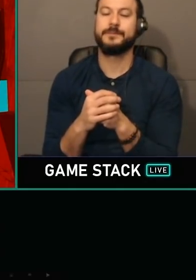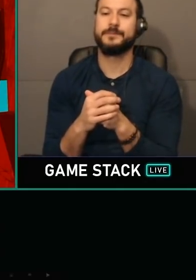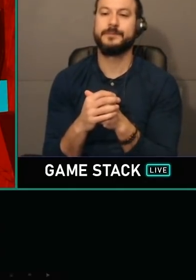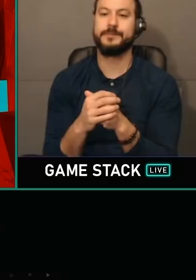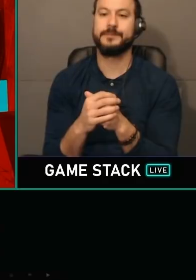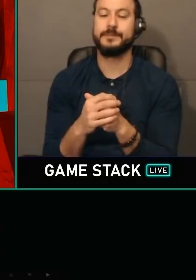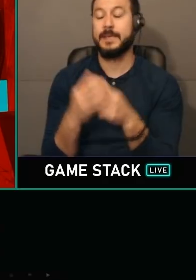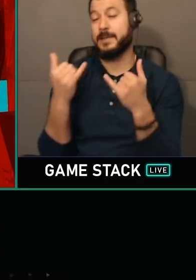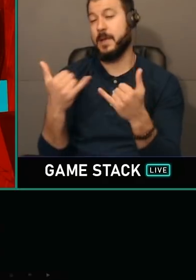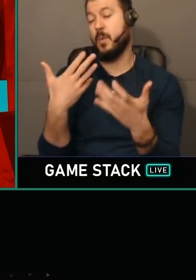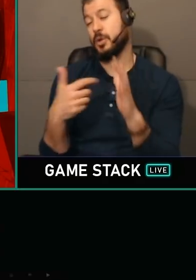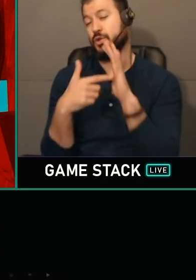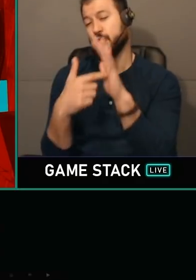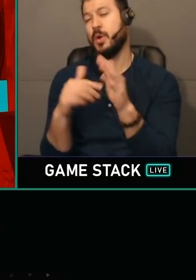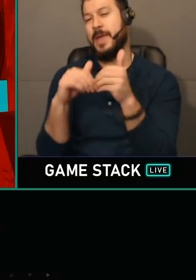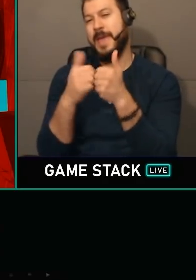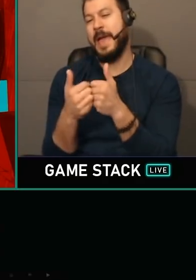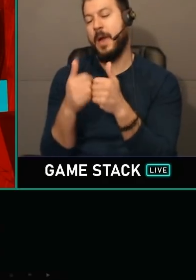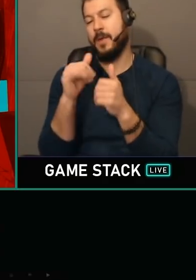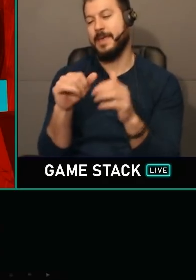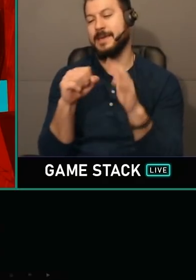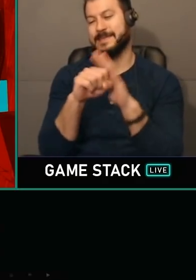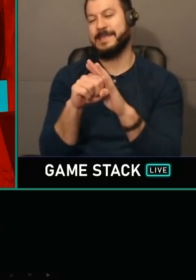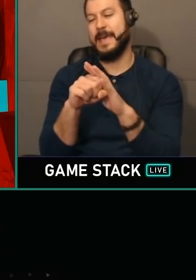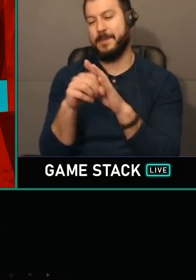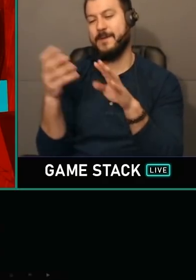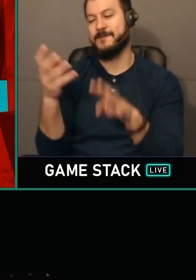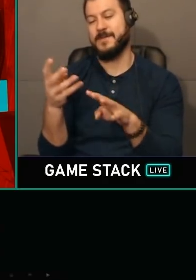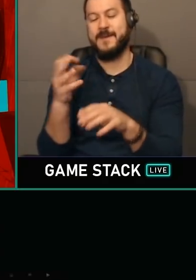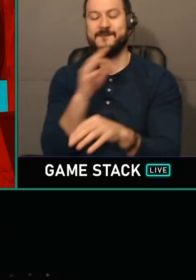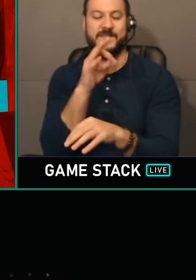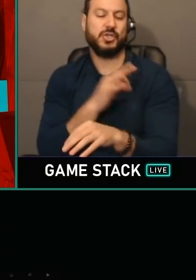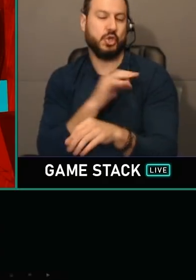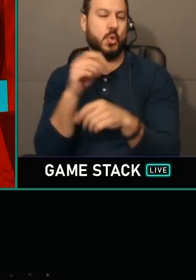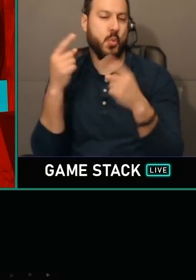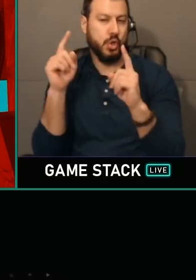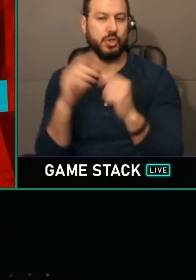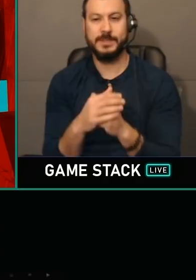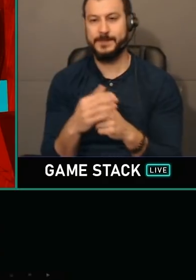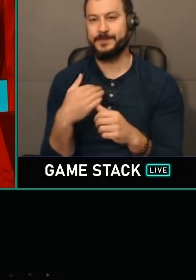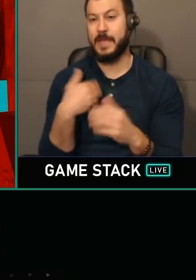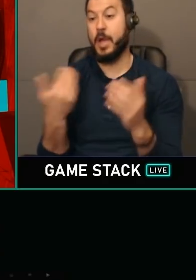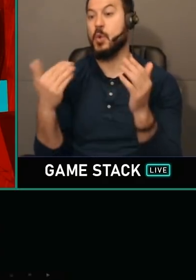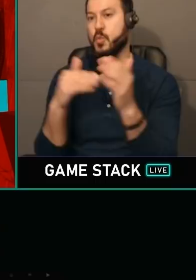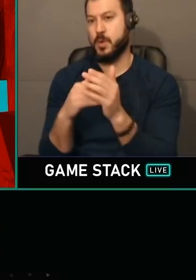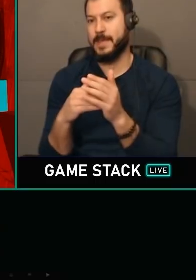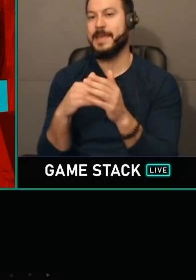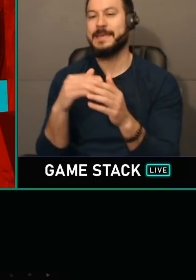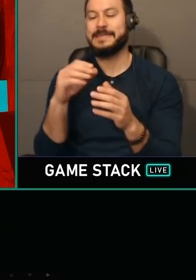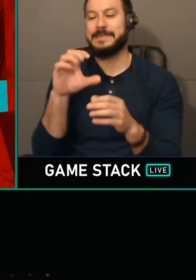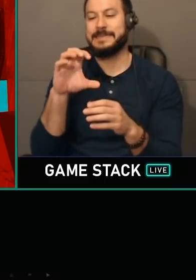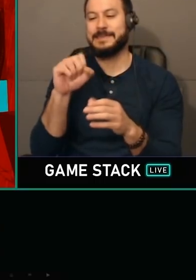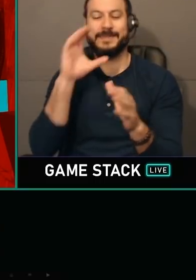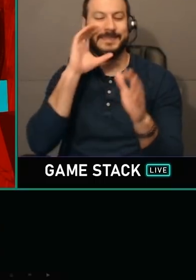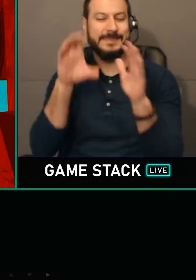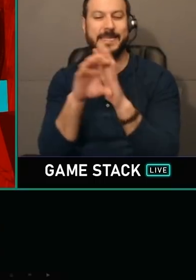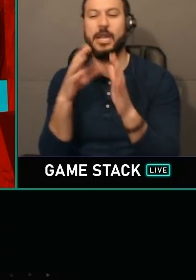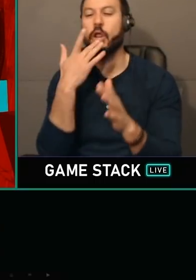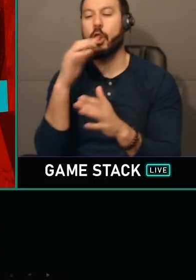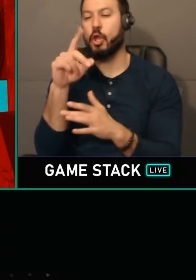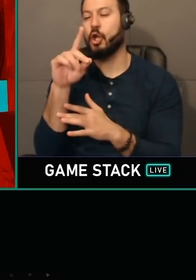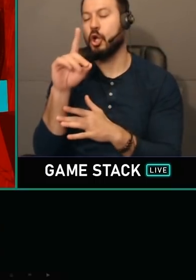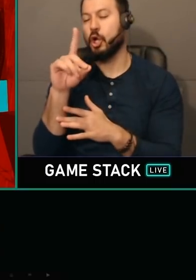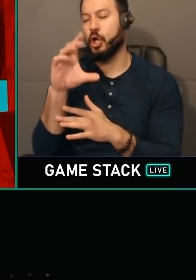Now I'd like to show you how our sampler feedback hardware feature works. I've re-enabled scene color coding and I focused in on